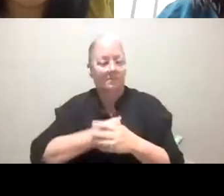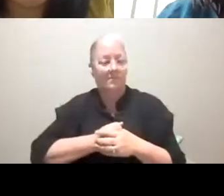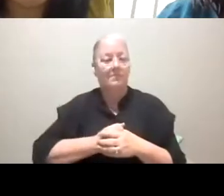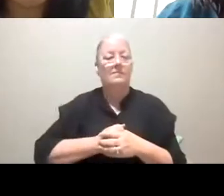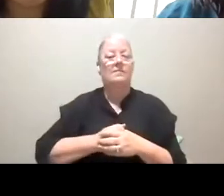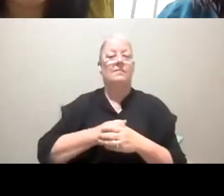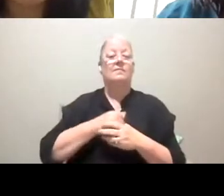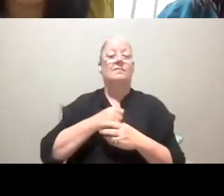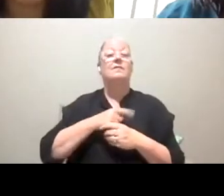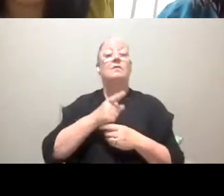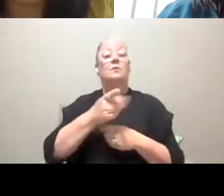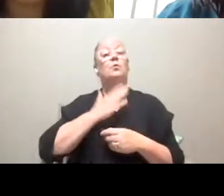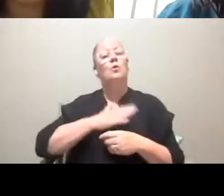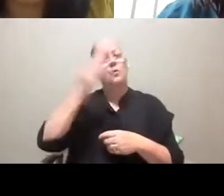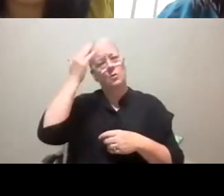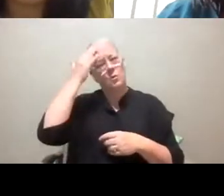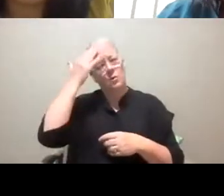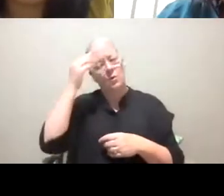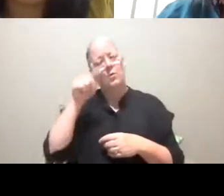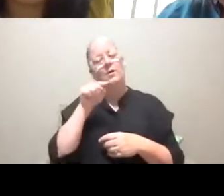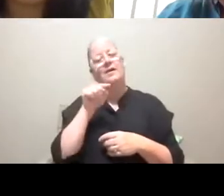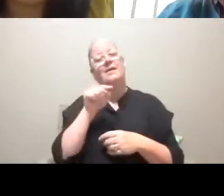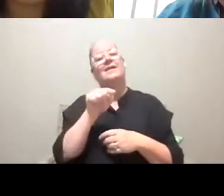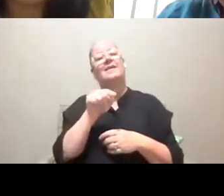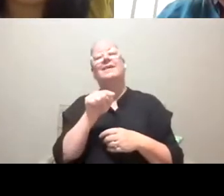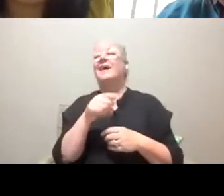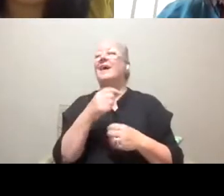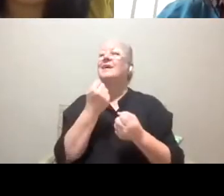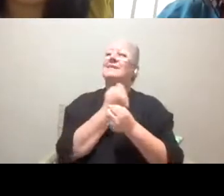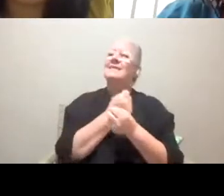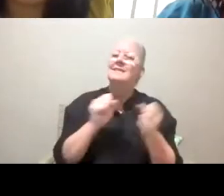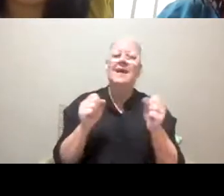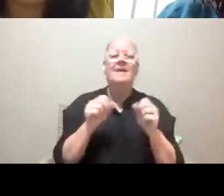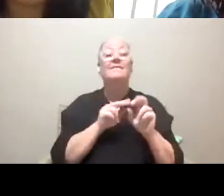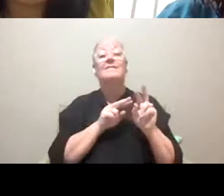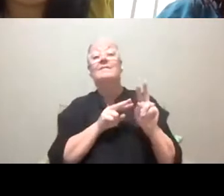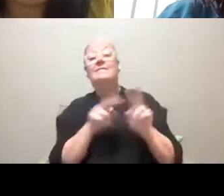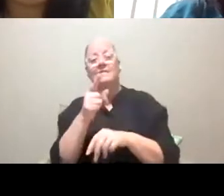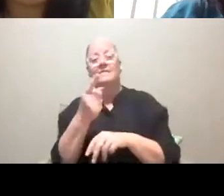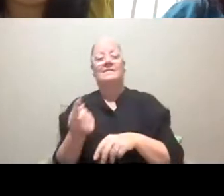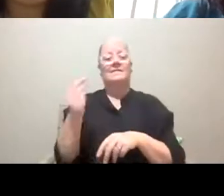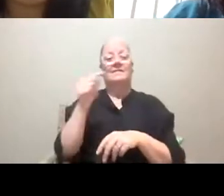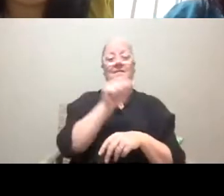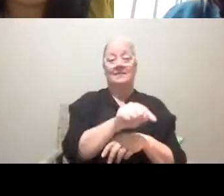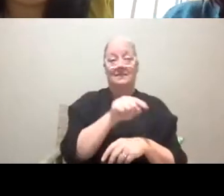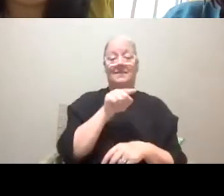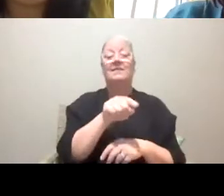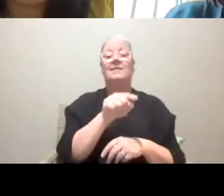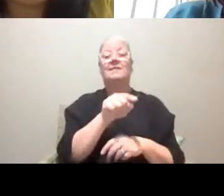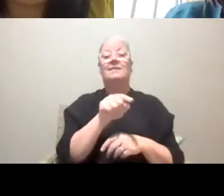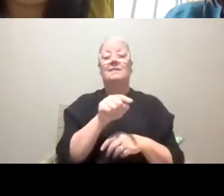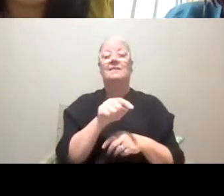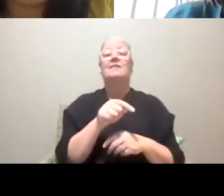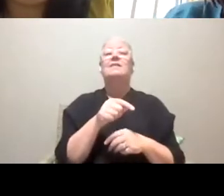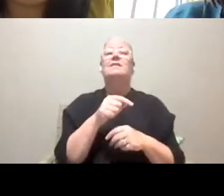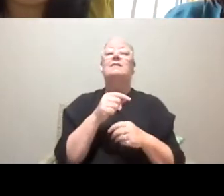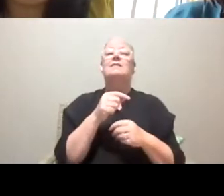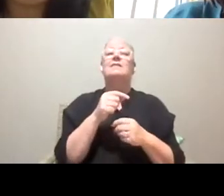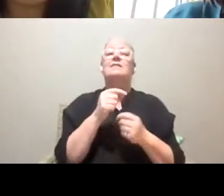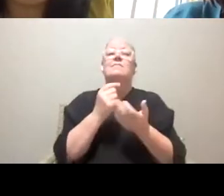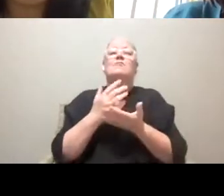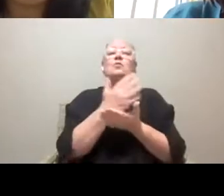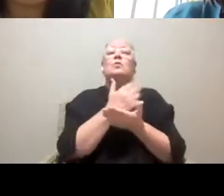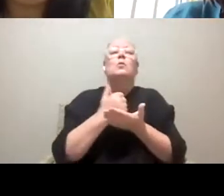the Resource and Support Hub Safeguarding landing page, where you can still